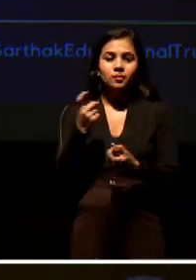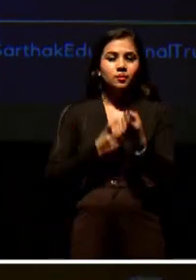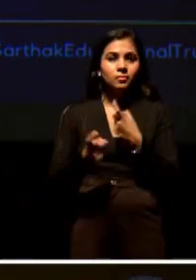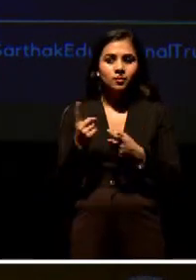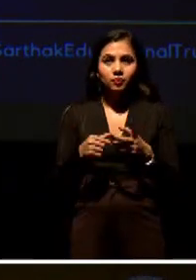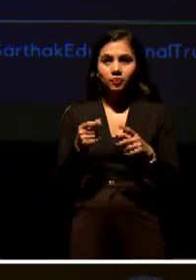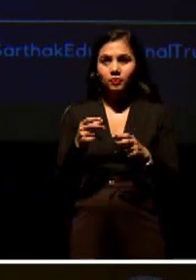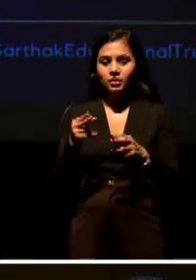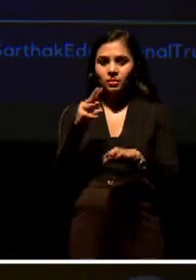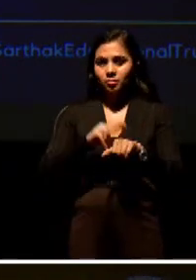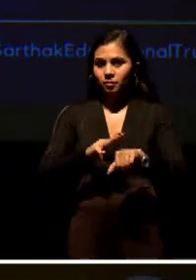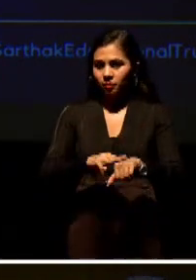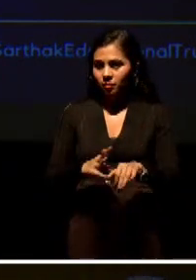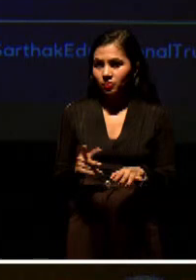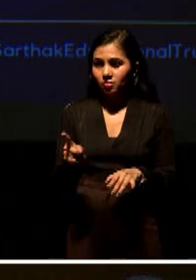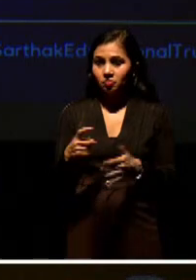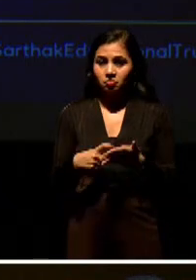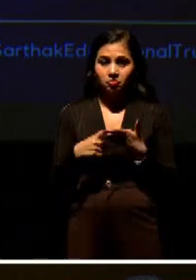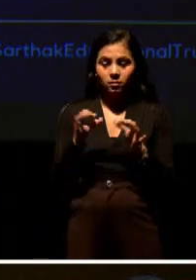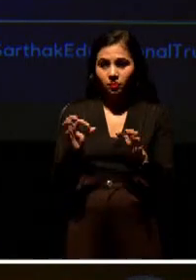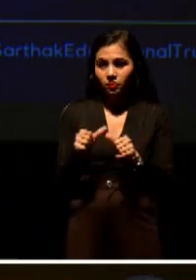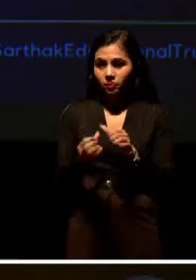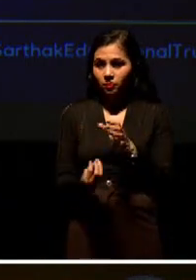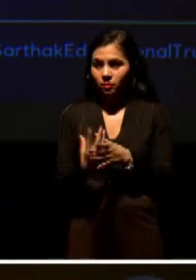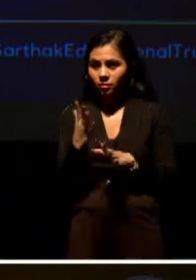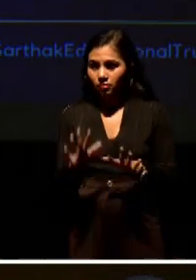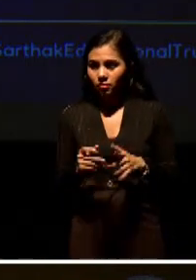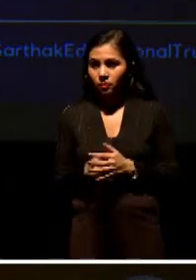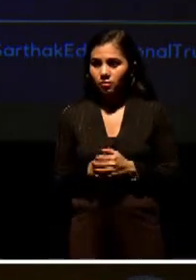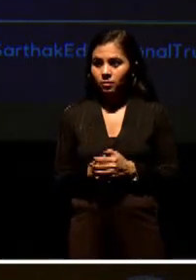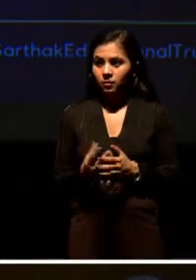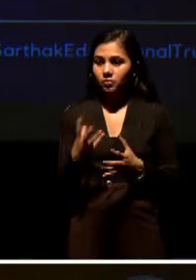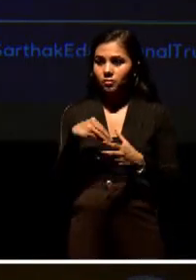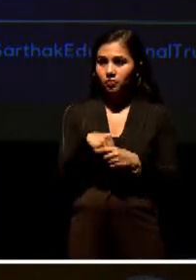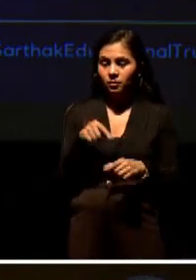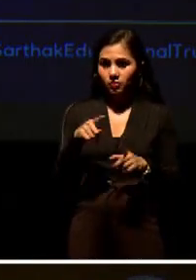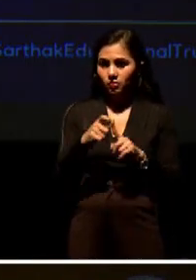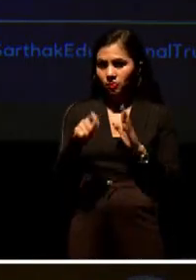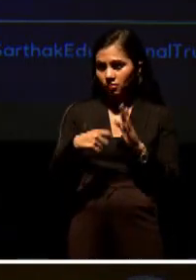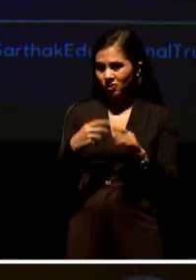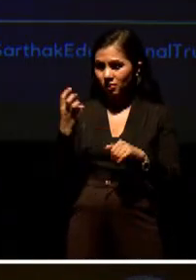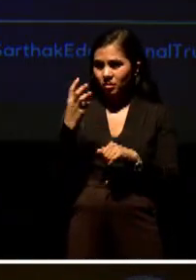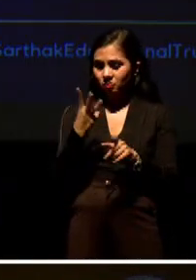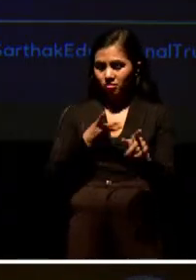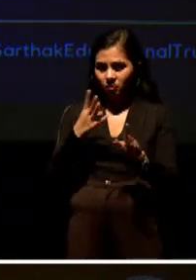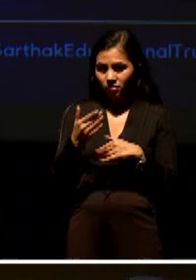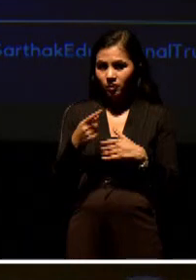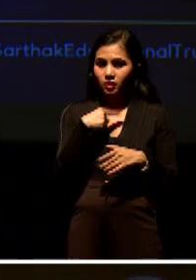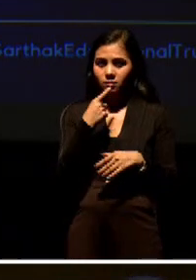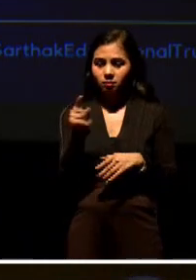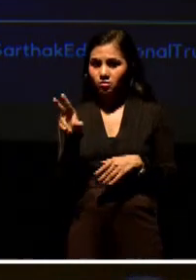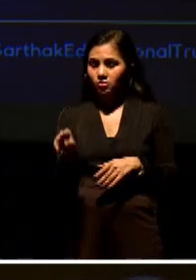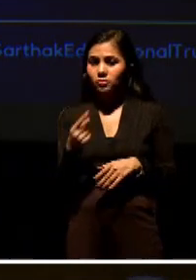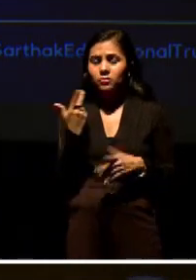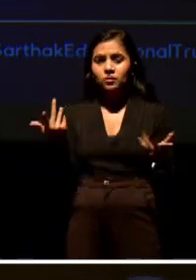the faculty member of a very, very reputed institution, will you work in this project for 3 years? He said no. So reason